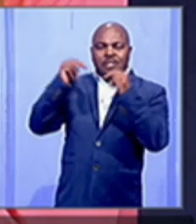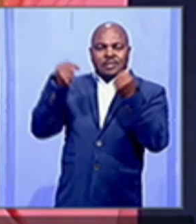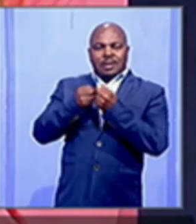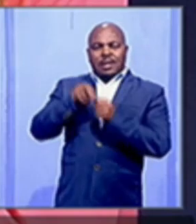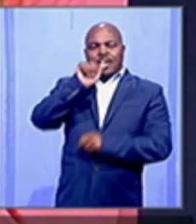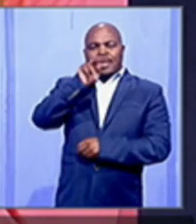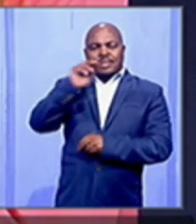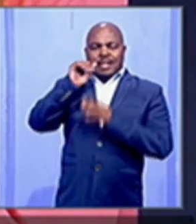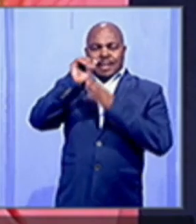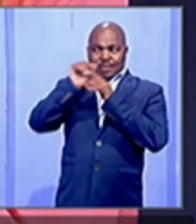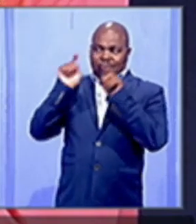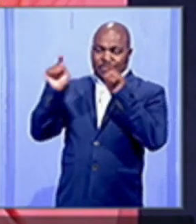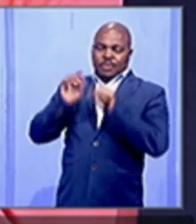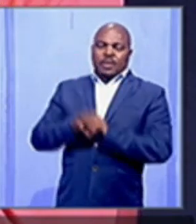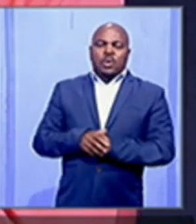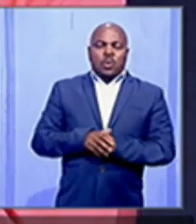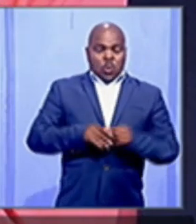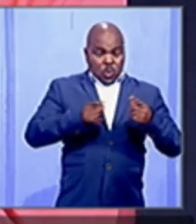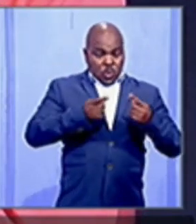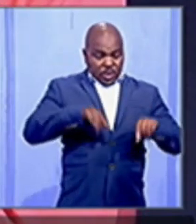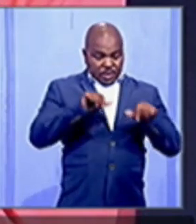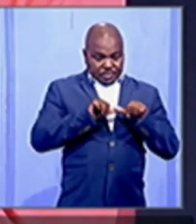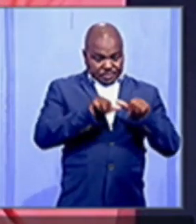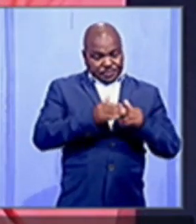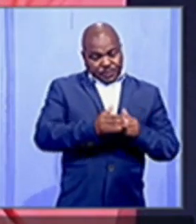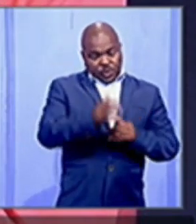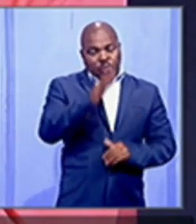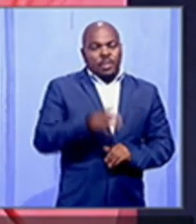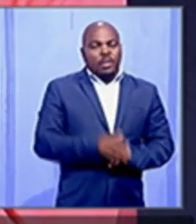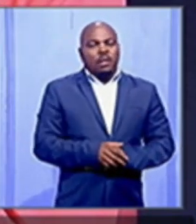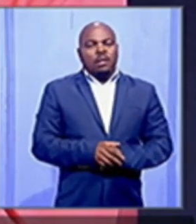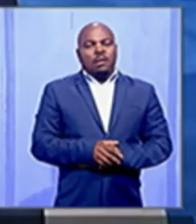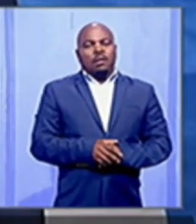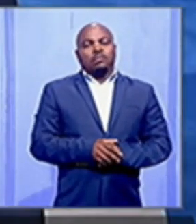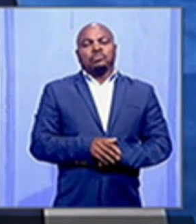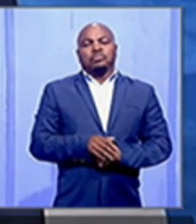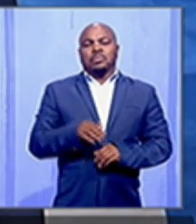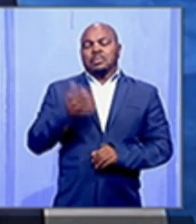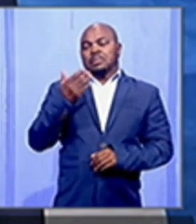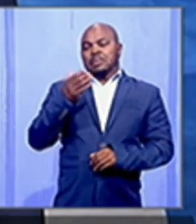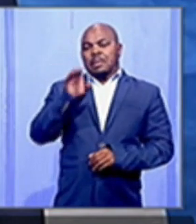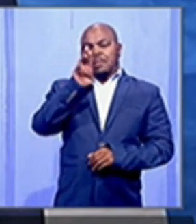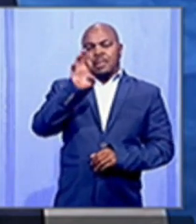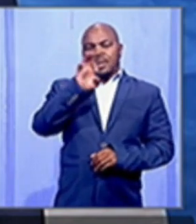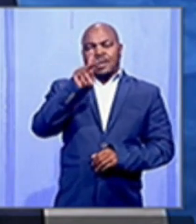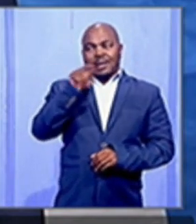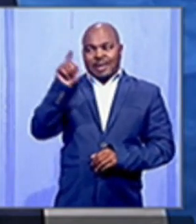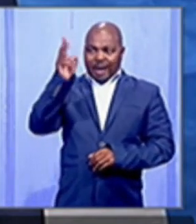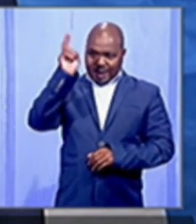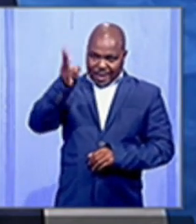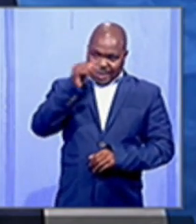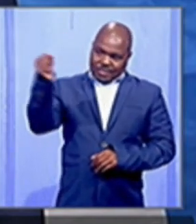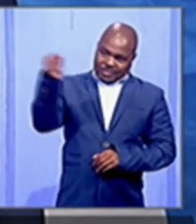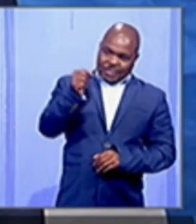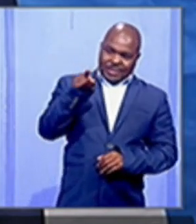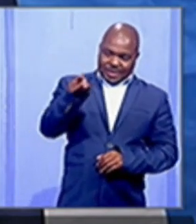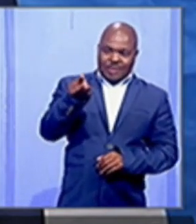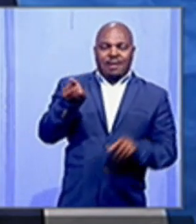ANC. We are actually going to be fielding Sile Brink again as the mayoral